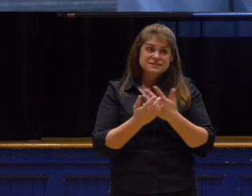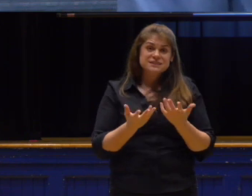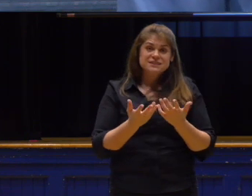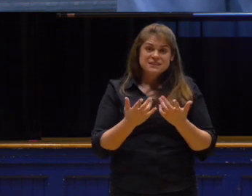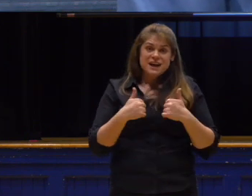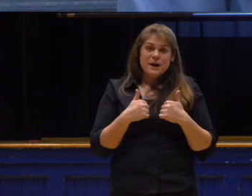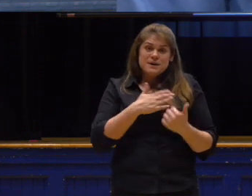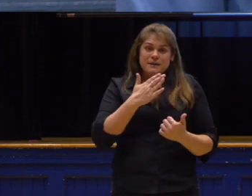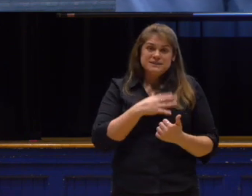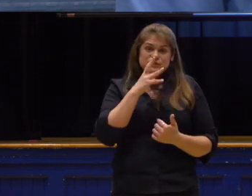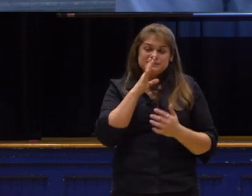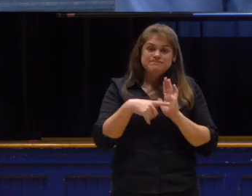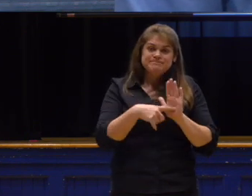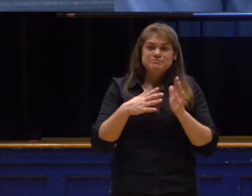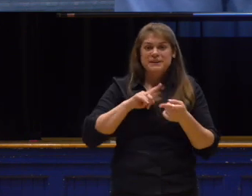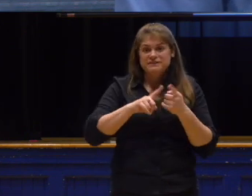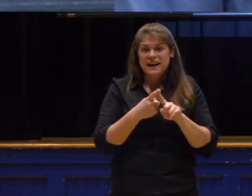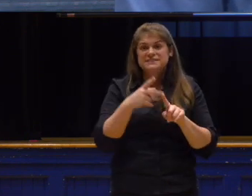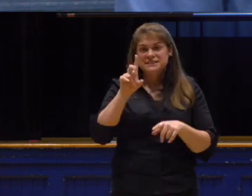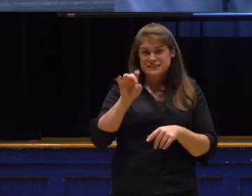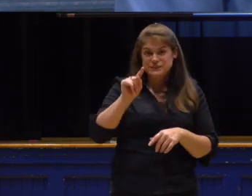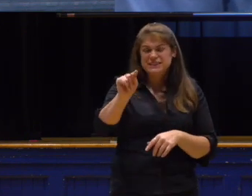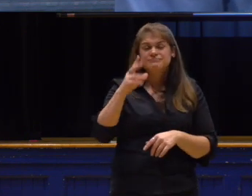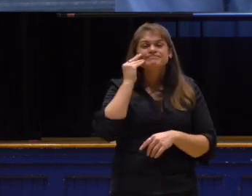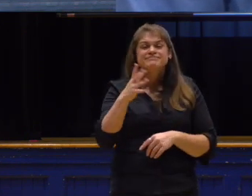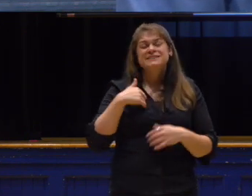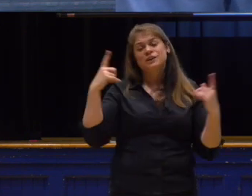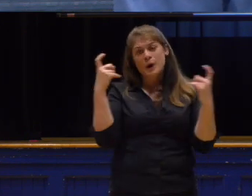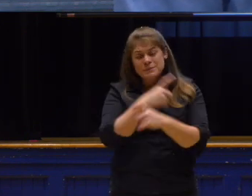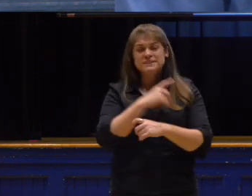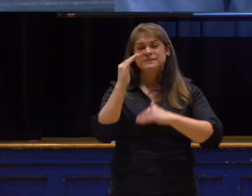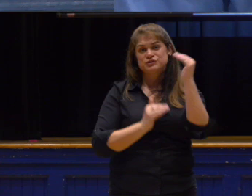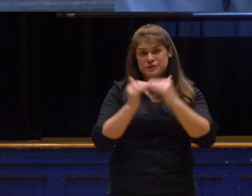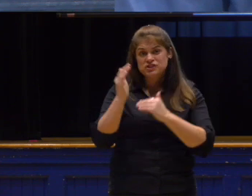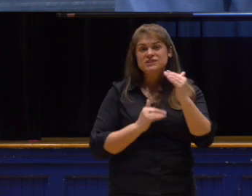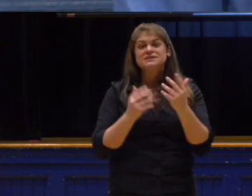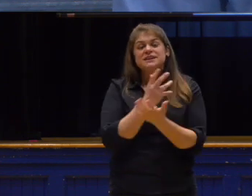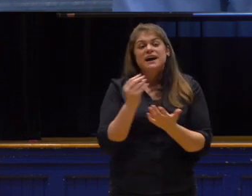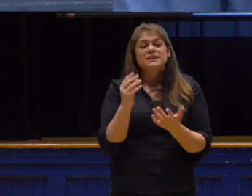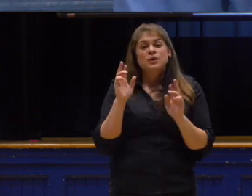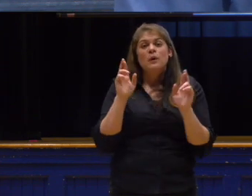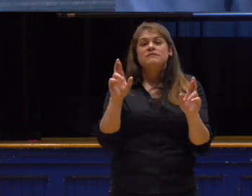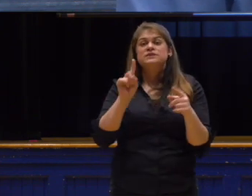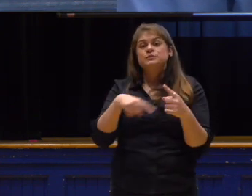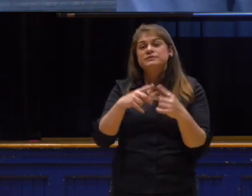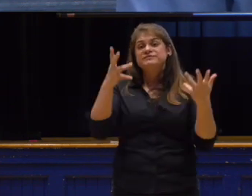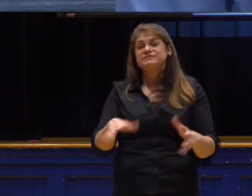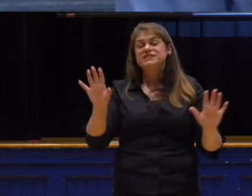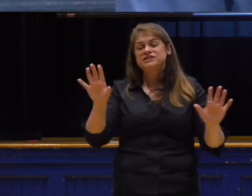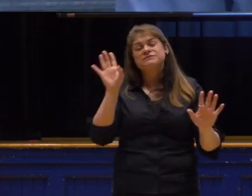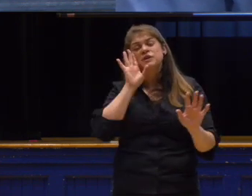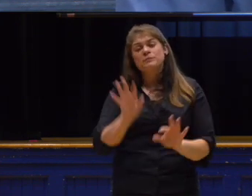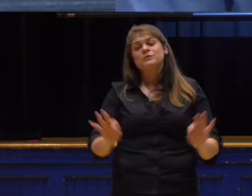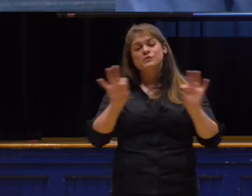friends at DOT, it will be a long construction. It is a complicated construction, and hopefully in the end, it will be